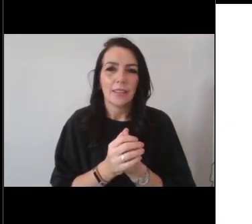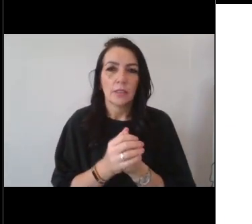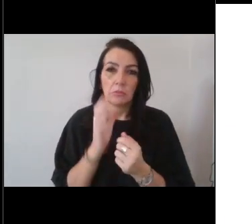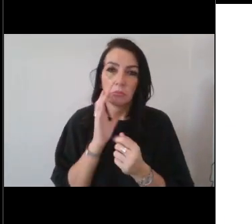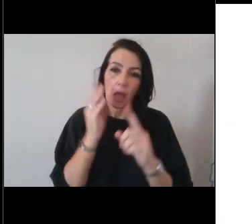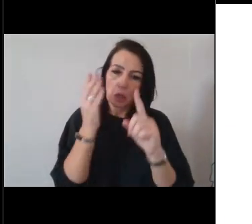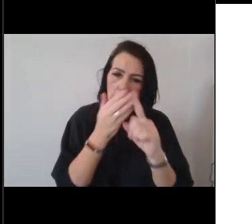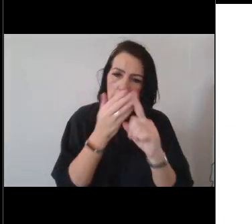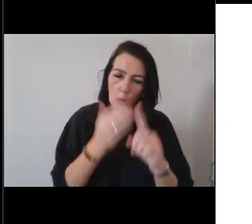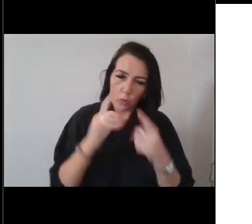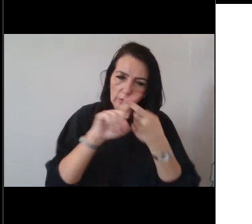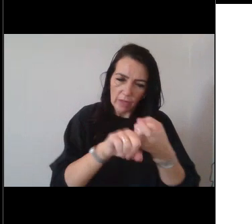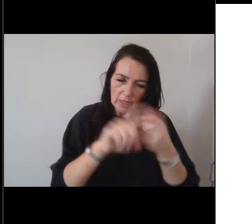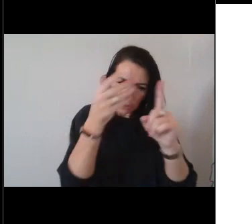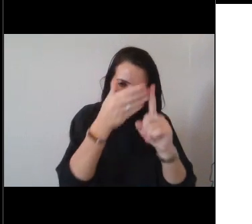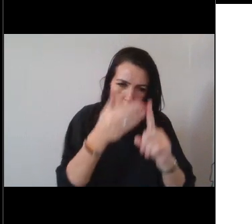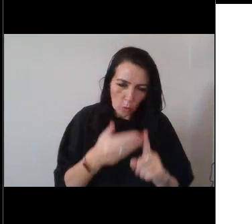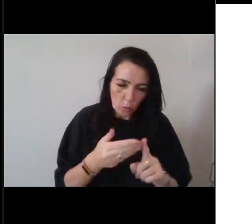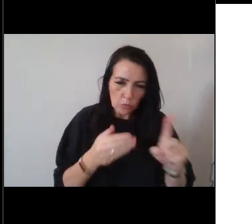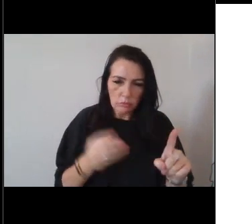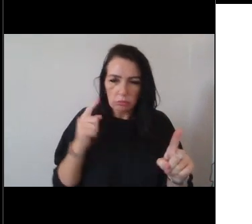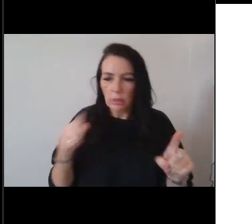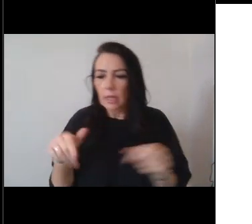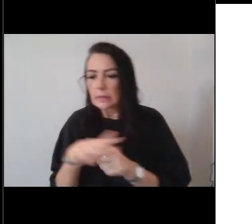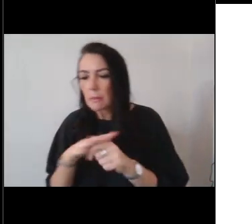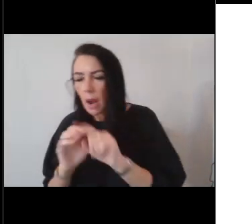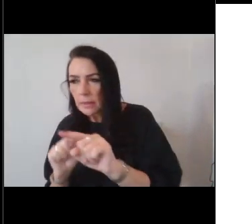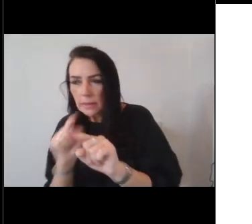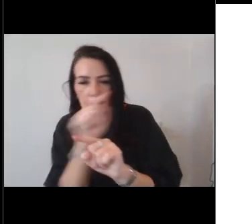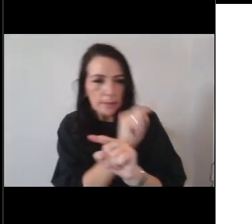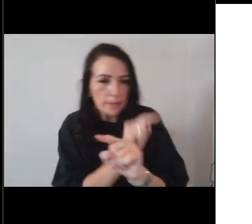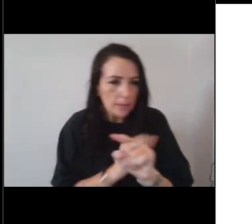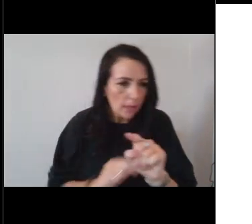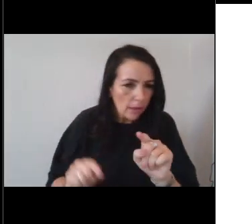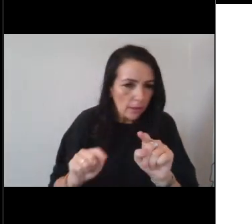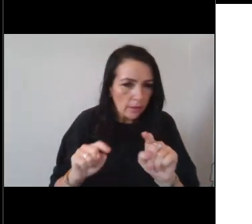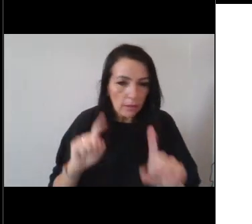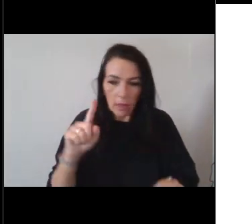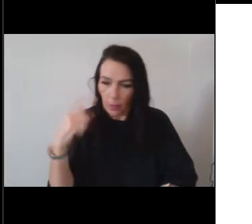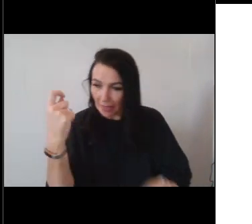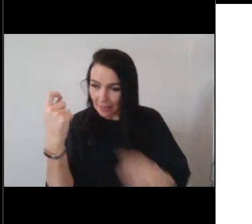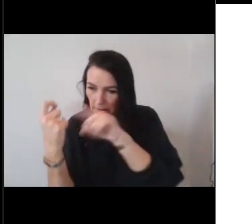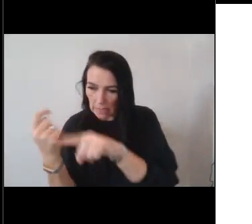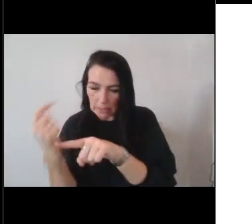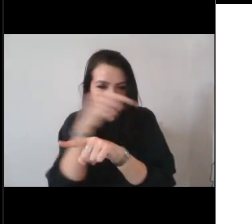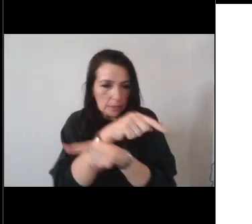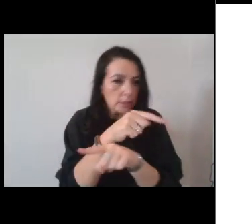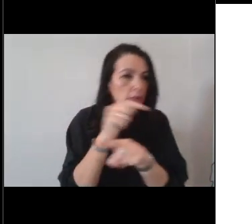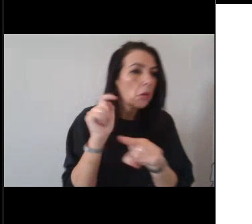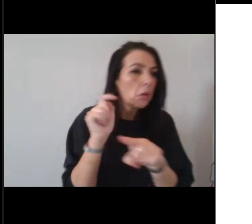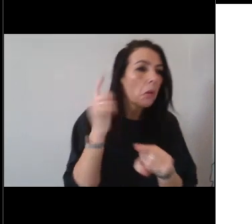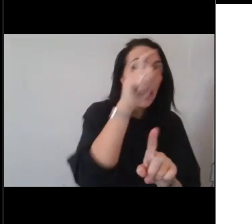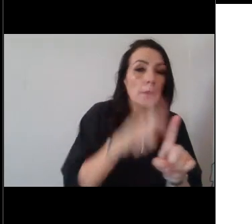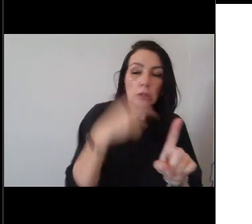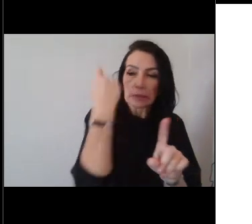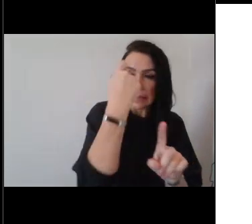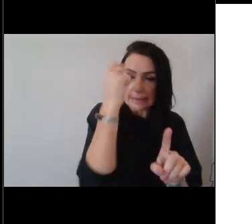goals, perhaps look at different departments, share successes of different departments or different individuals. I think